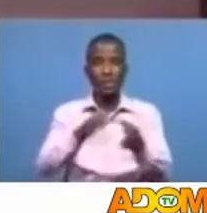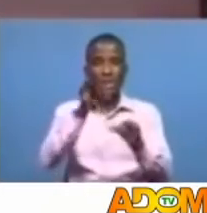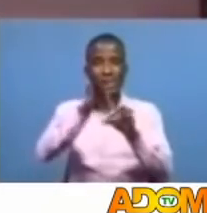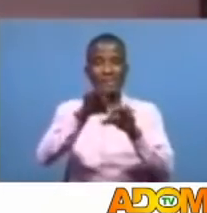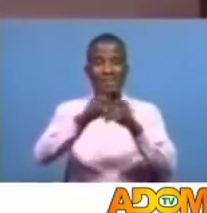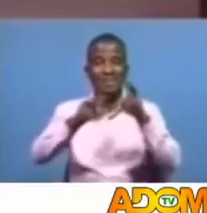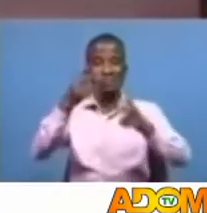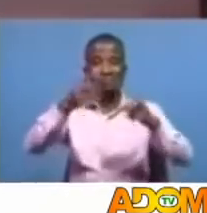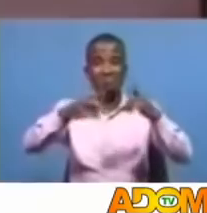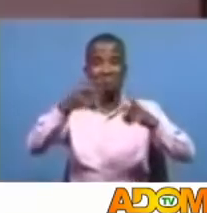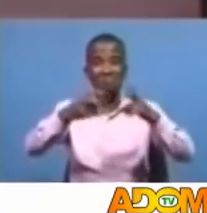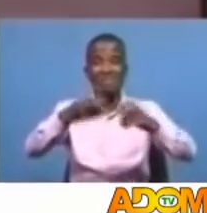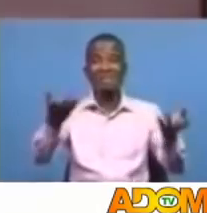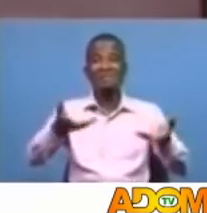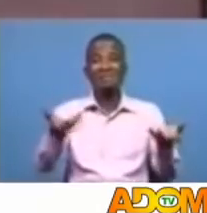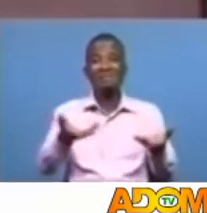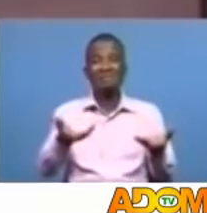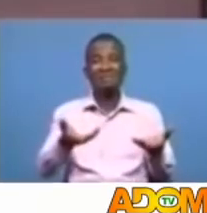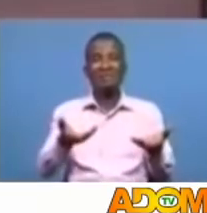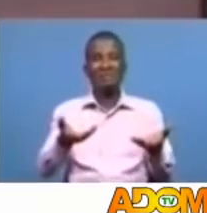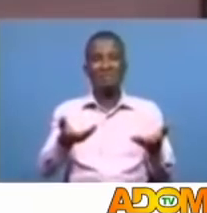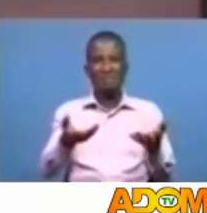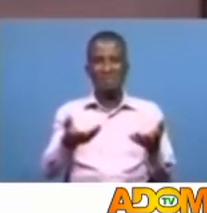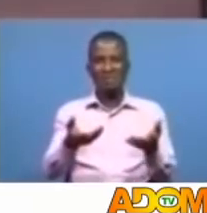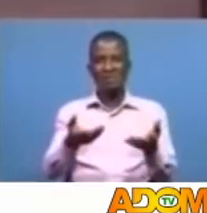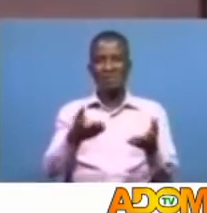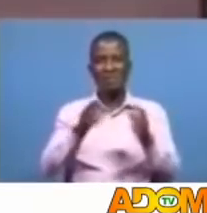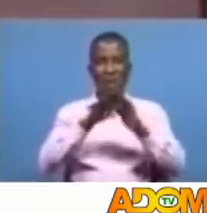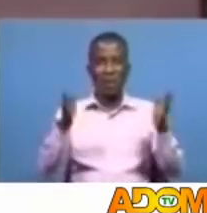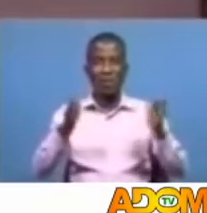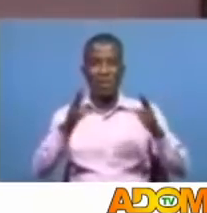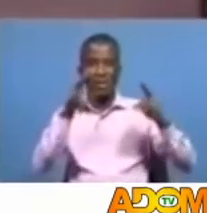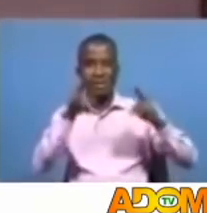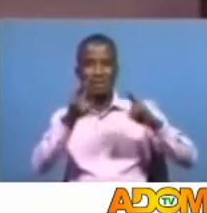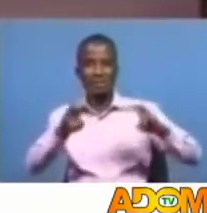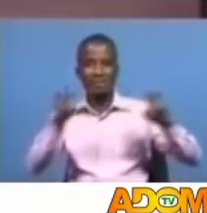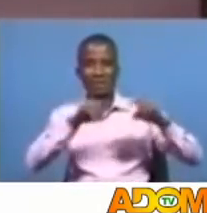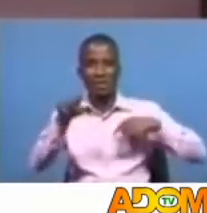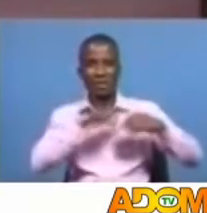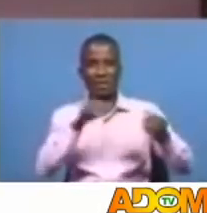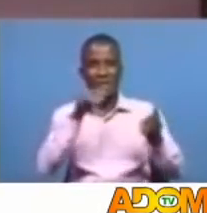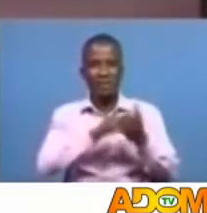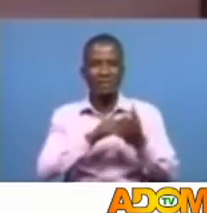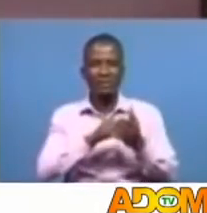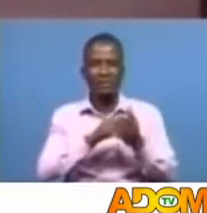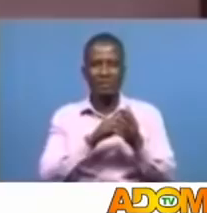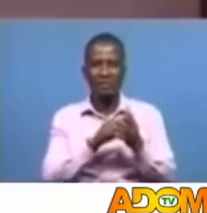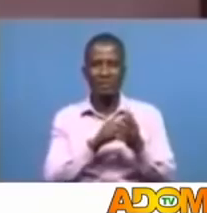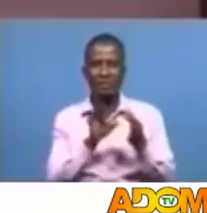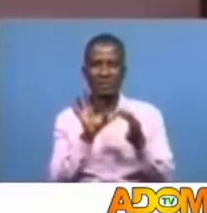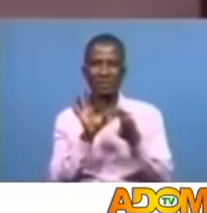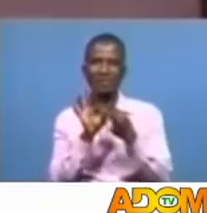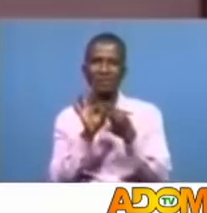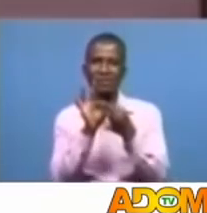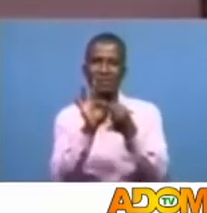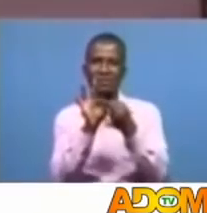subject matter of the review application, relate to the court's decision